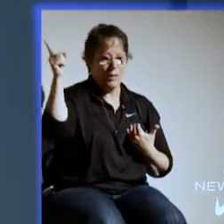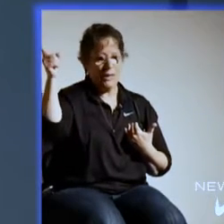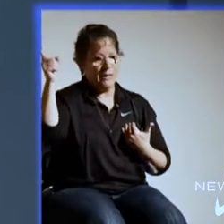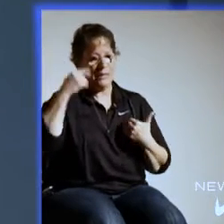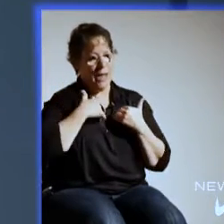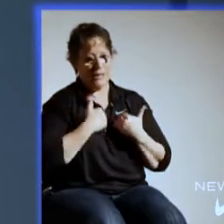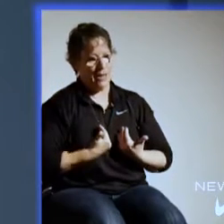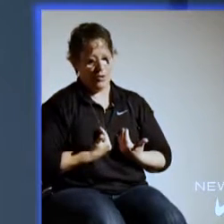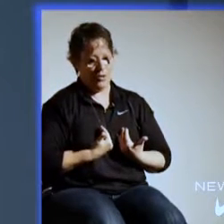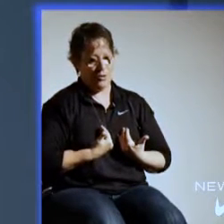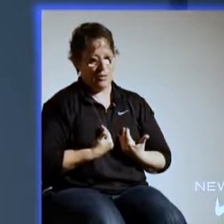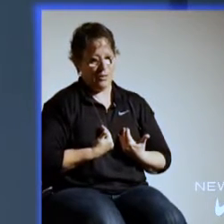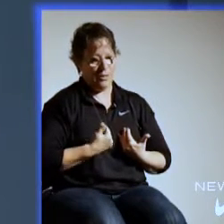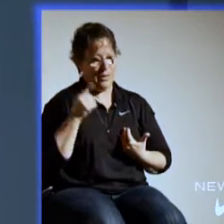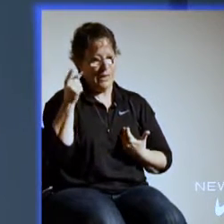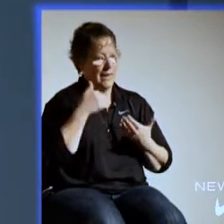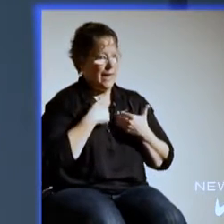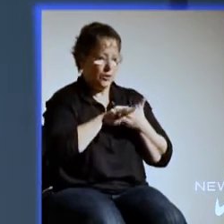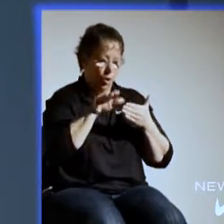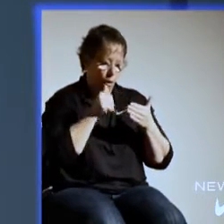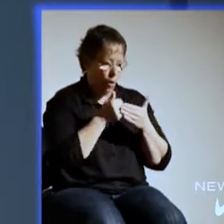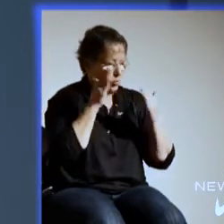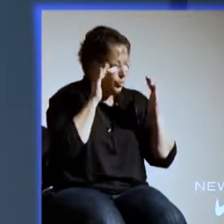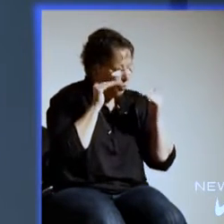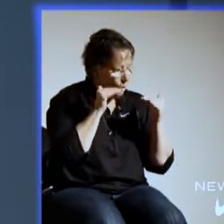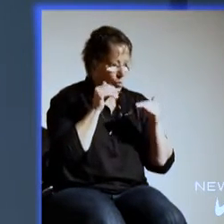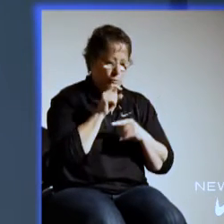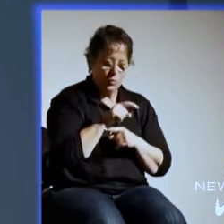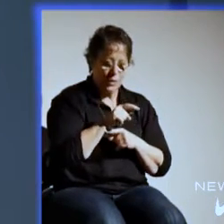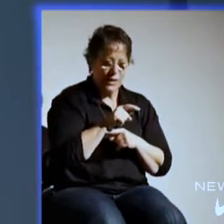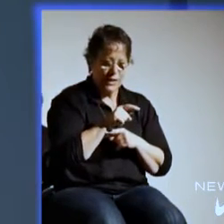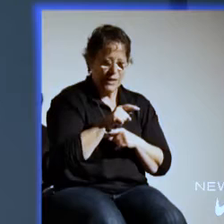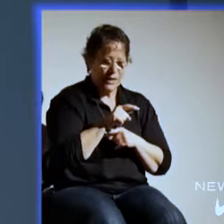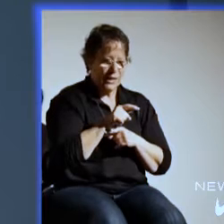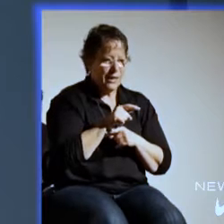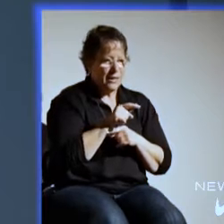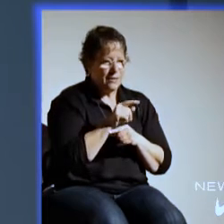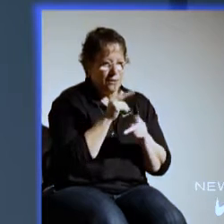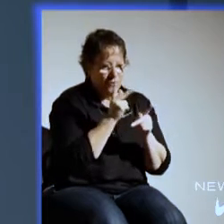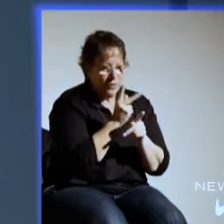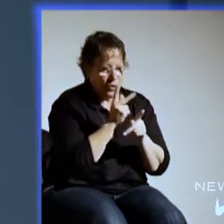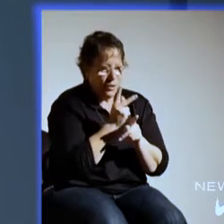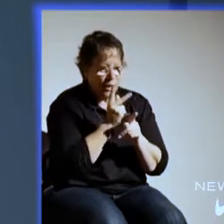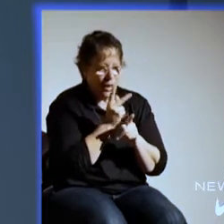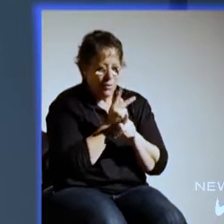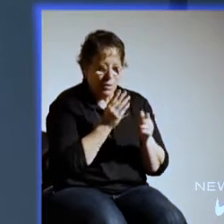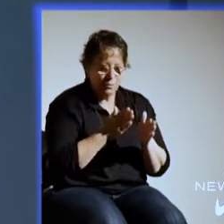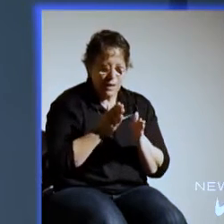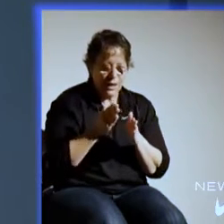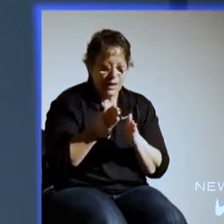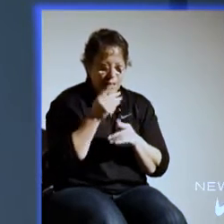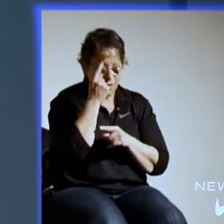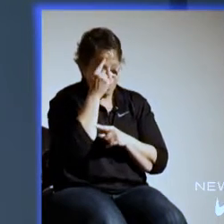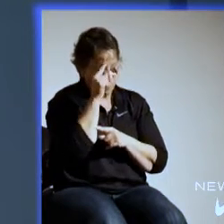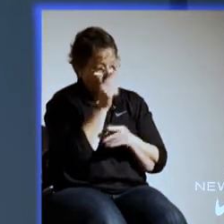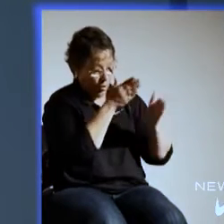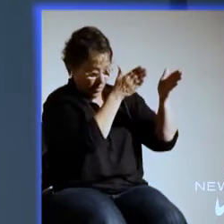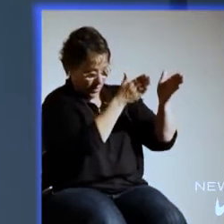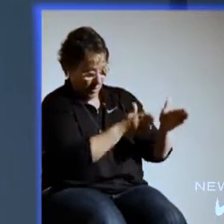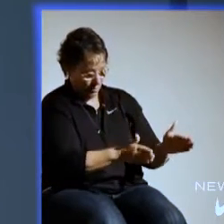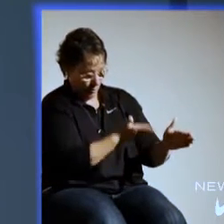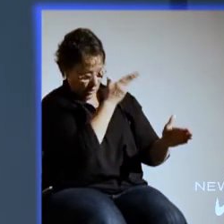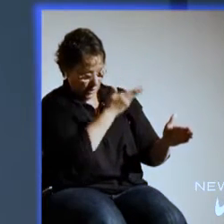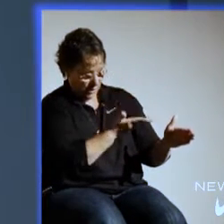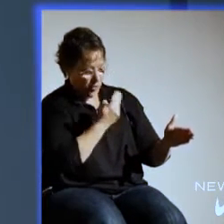all the hope you need. He is working a plan for their good and for His